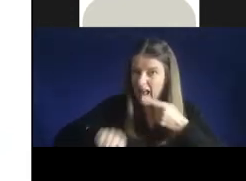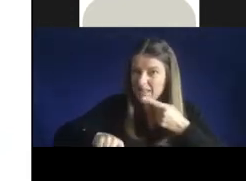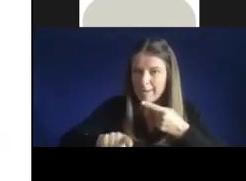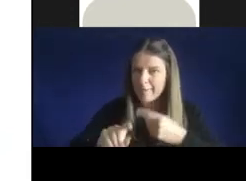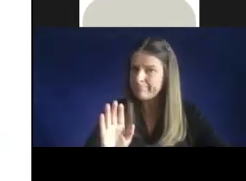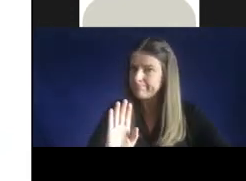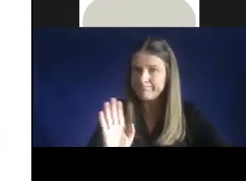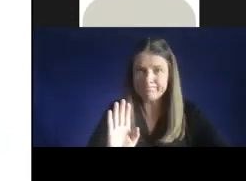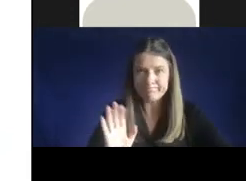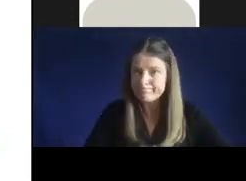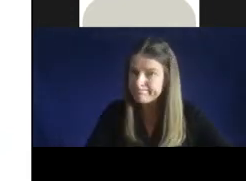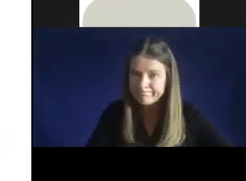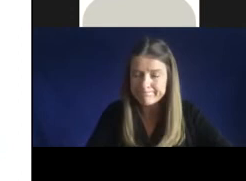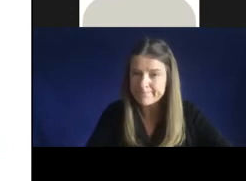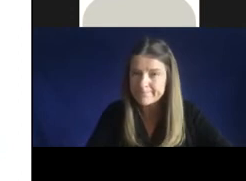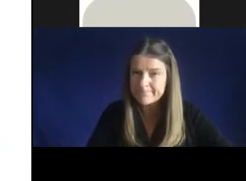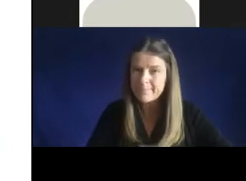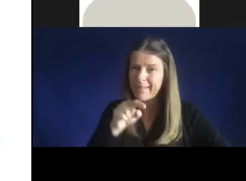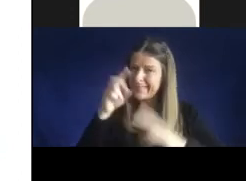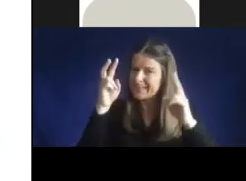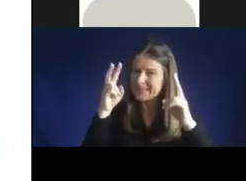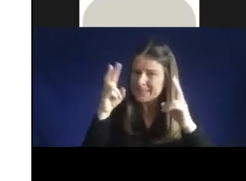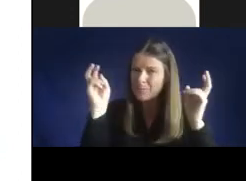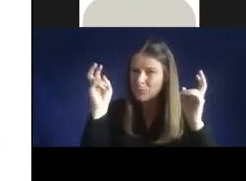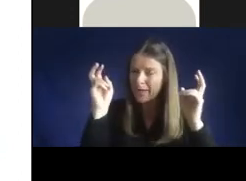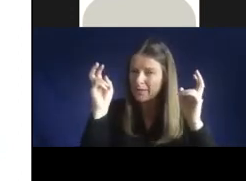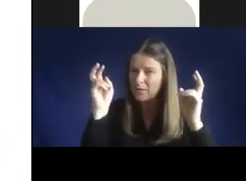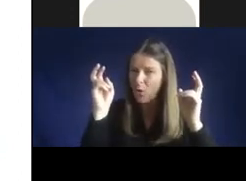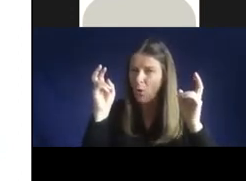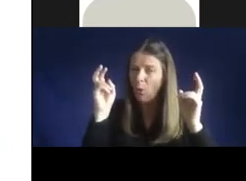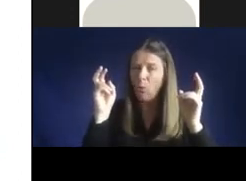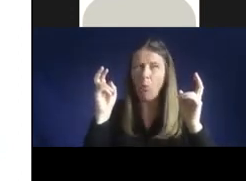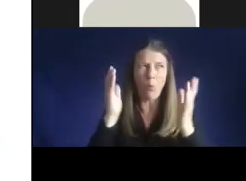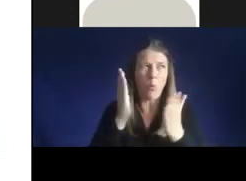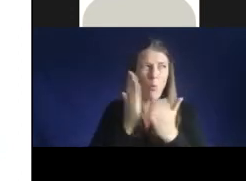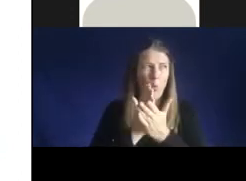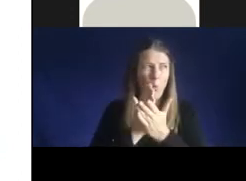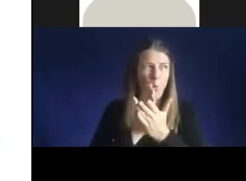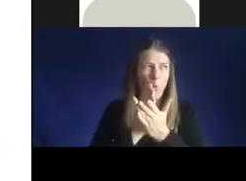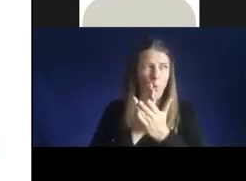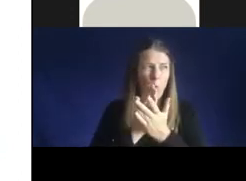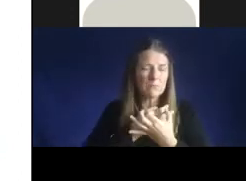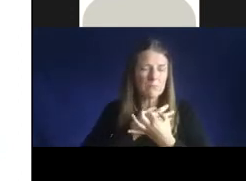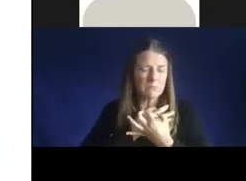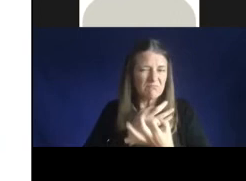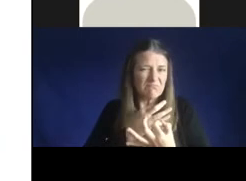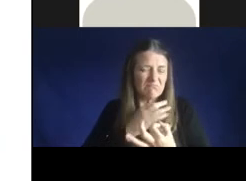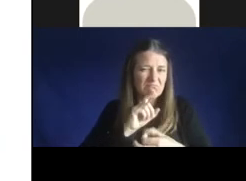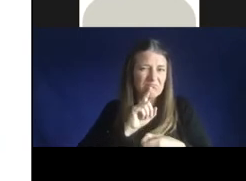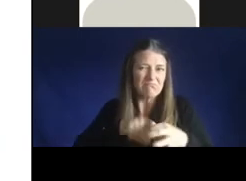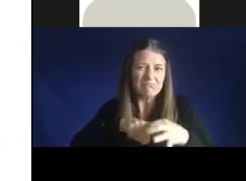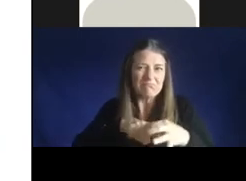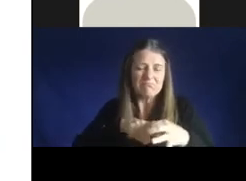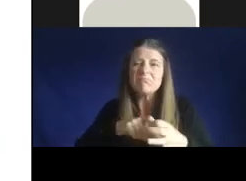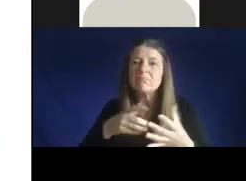The subject of prisons is ingrained and intriguing, and I would recommend in a heartbeat to